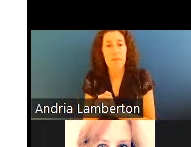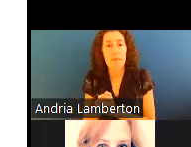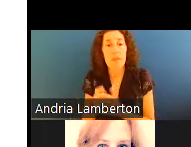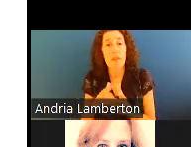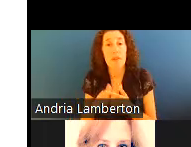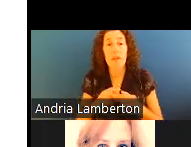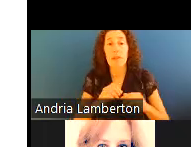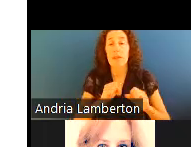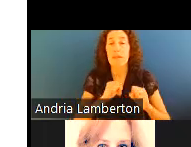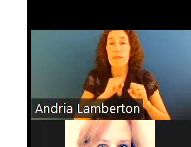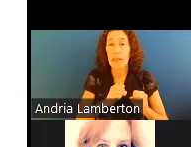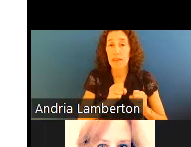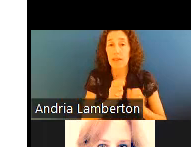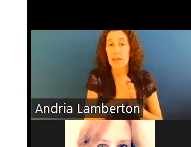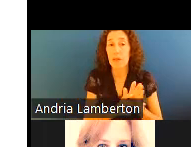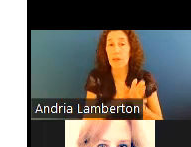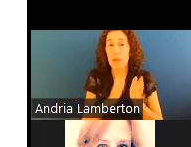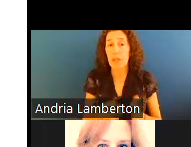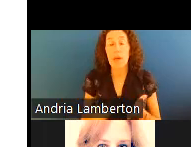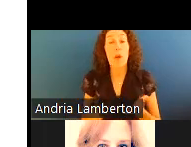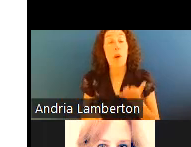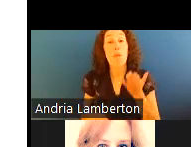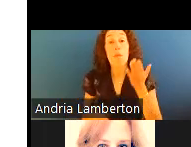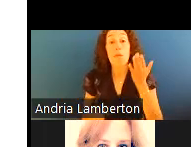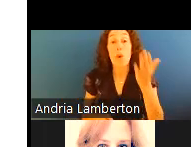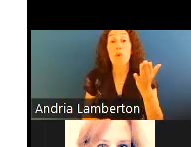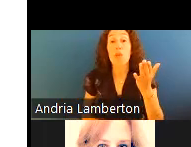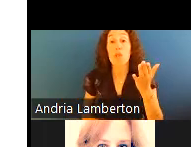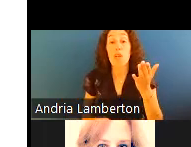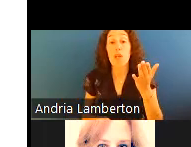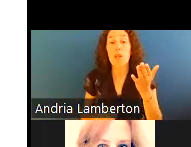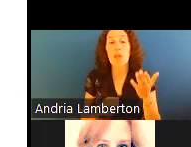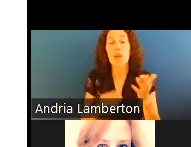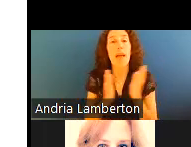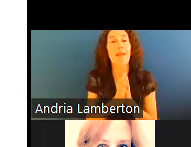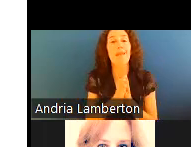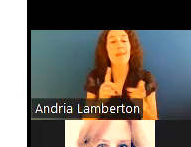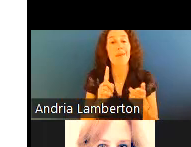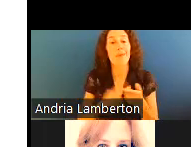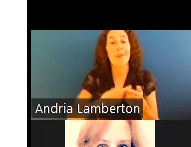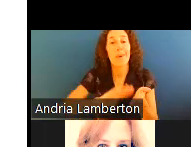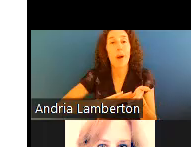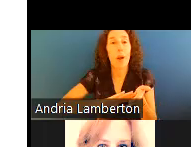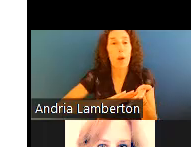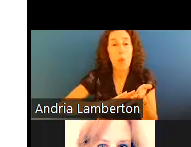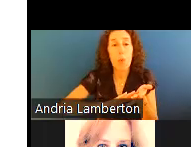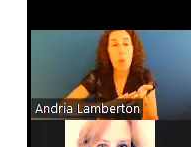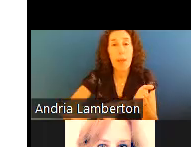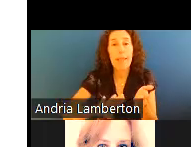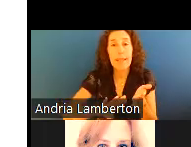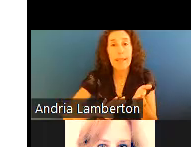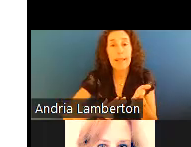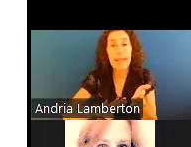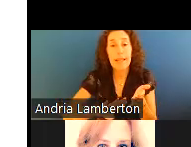to make a motion for a judgment of acquittal. They're going to try to argue to the court that whatever was presented was in some